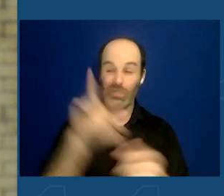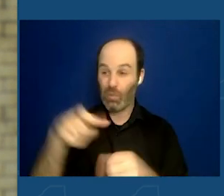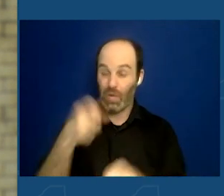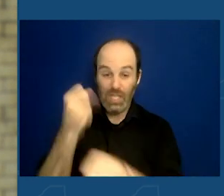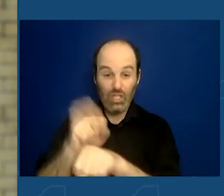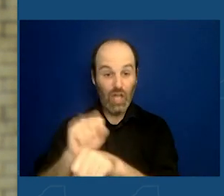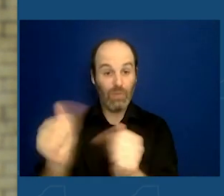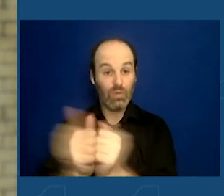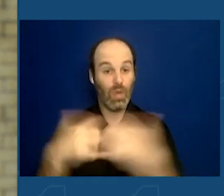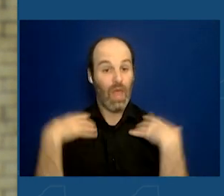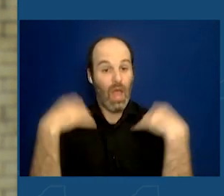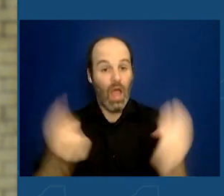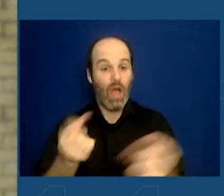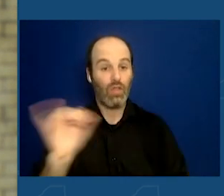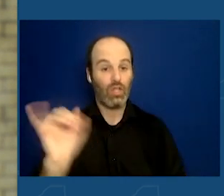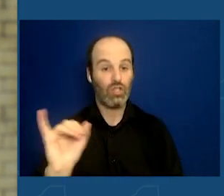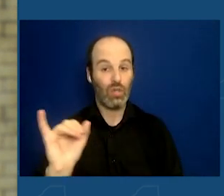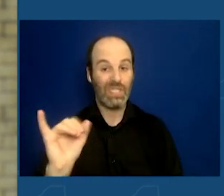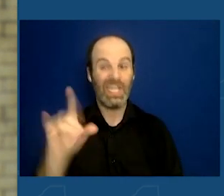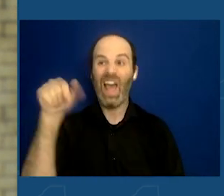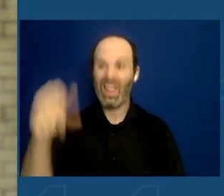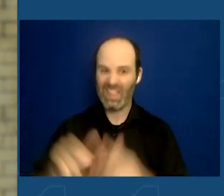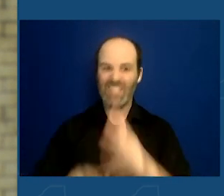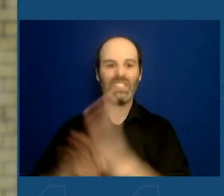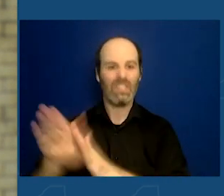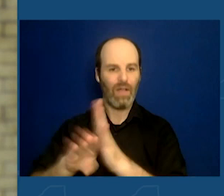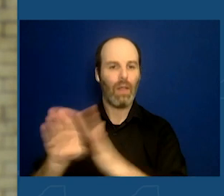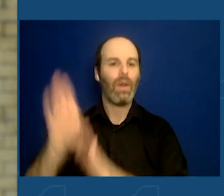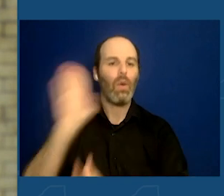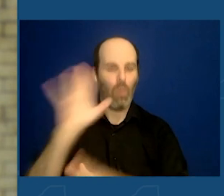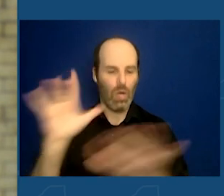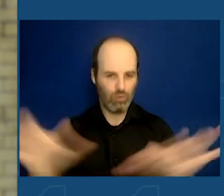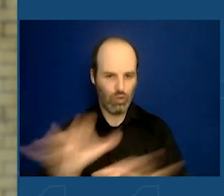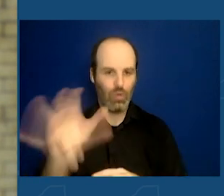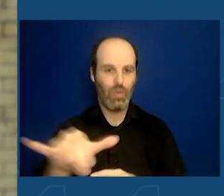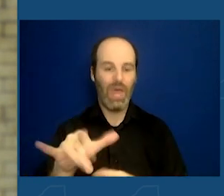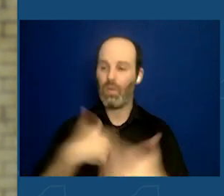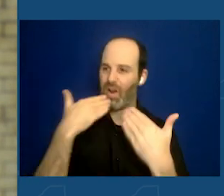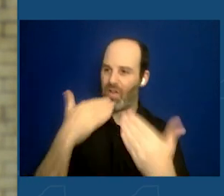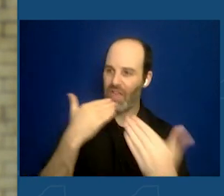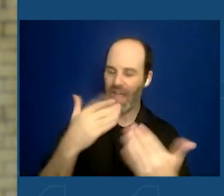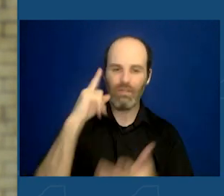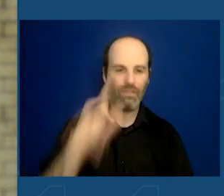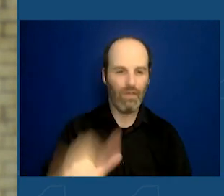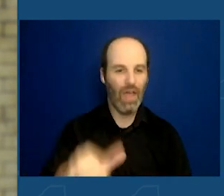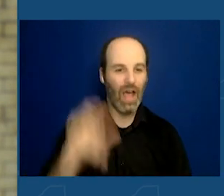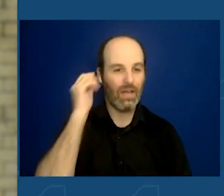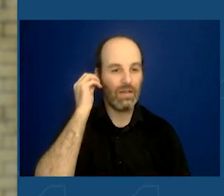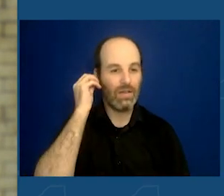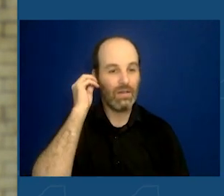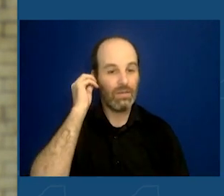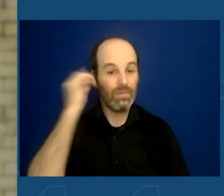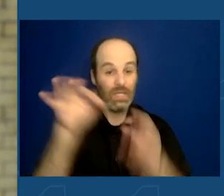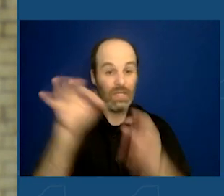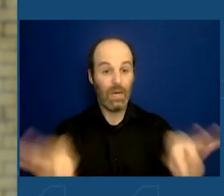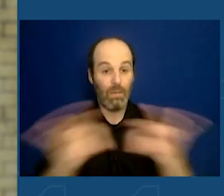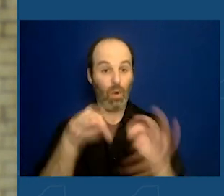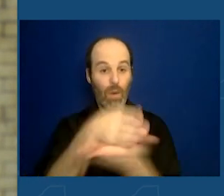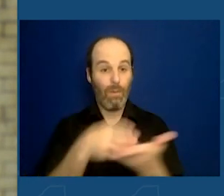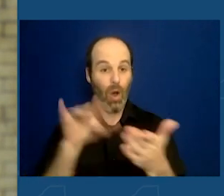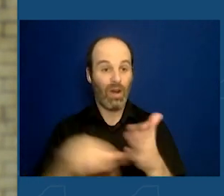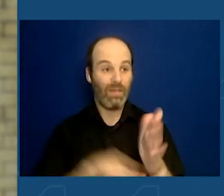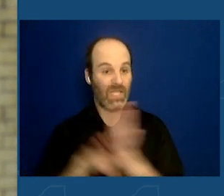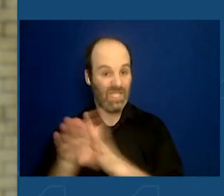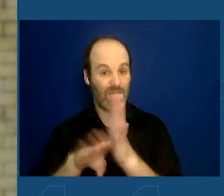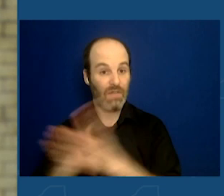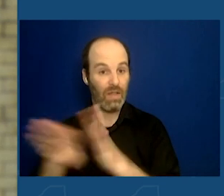And this development is going to do that, and that we are very thankful for, and it's an incredibly important part of this development. But our members also have to live in